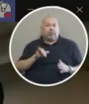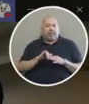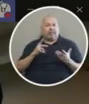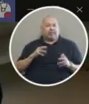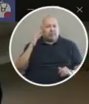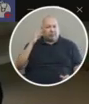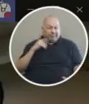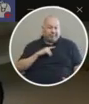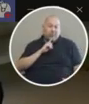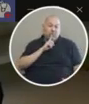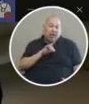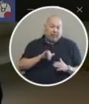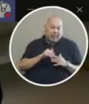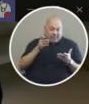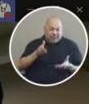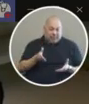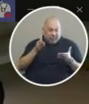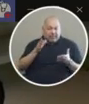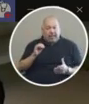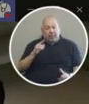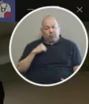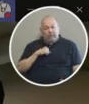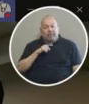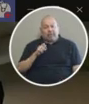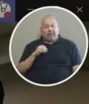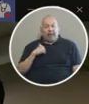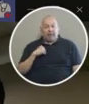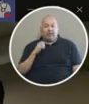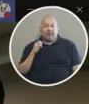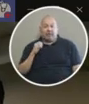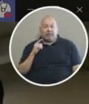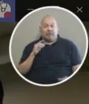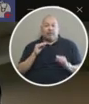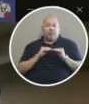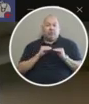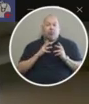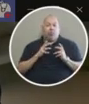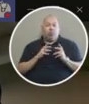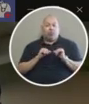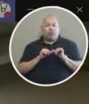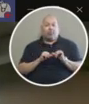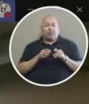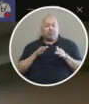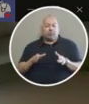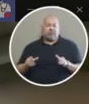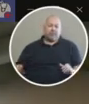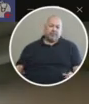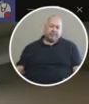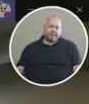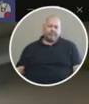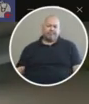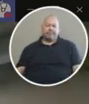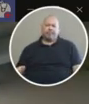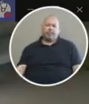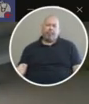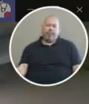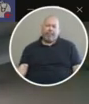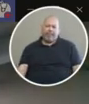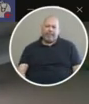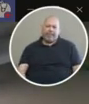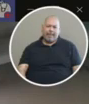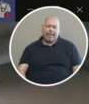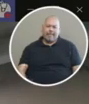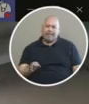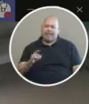the reality that's in front of us, and we need to find a more permanent solution for streets. So how much time would you like